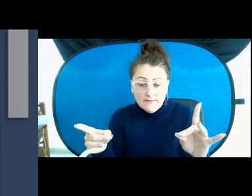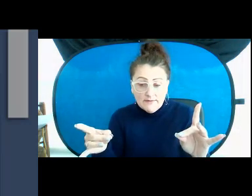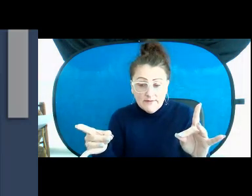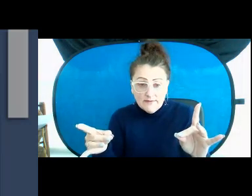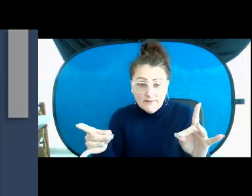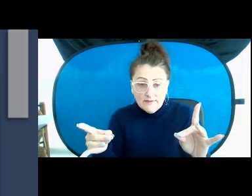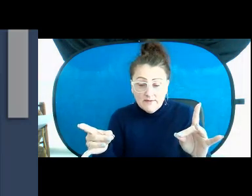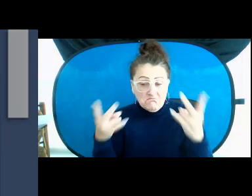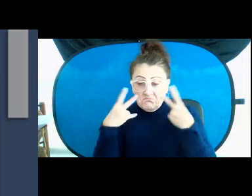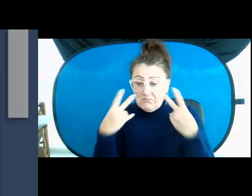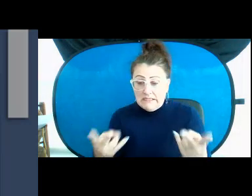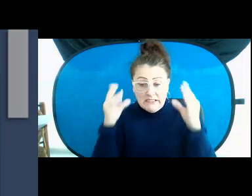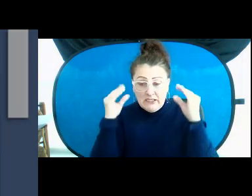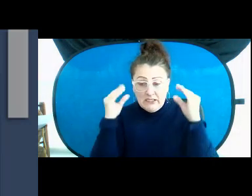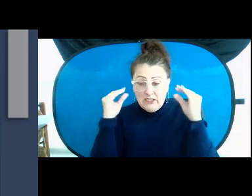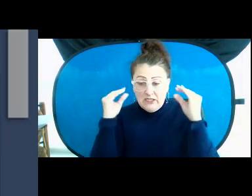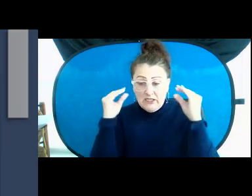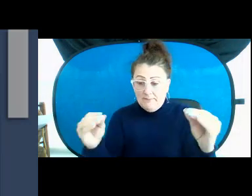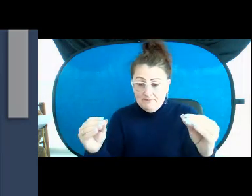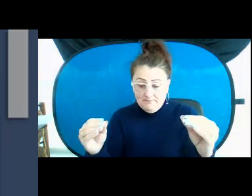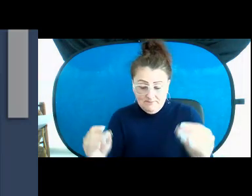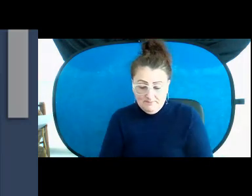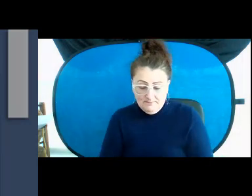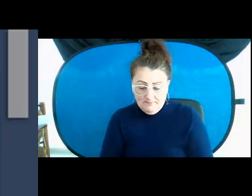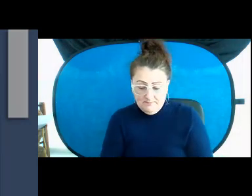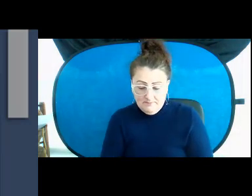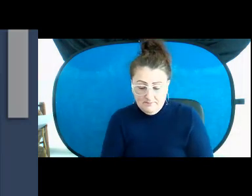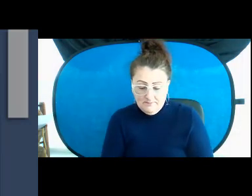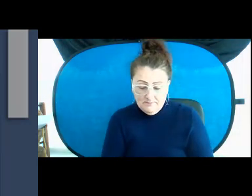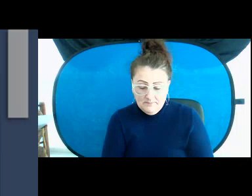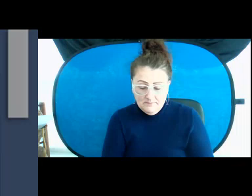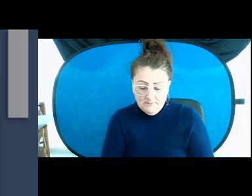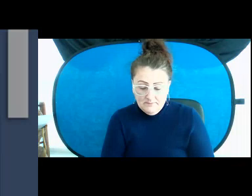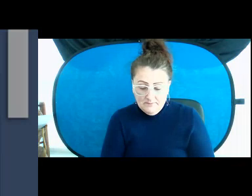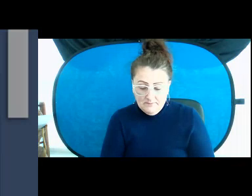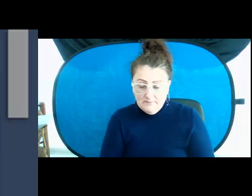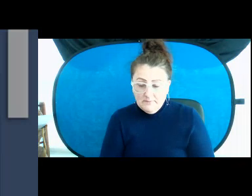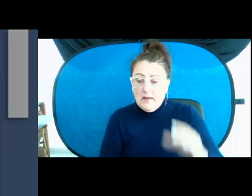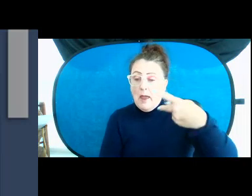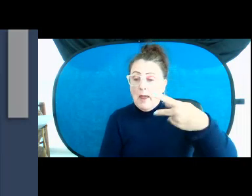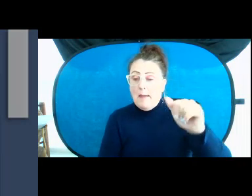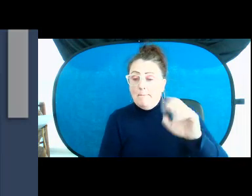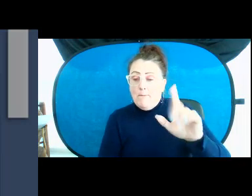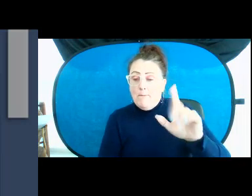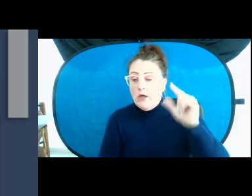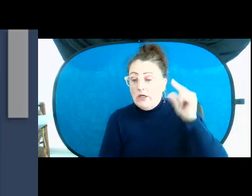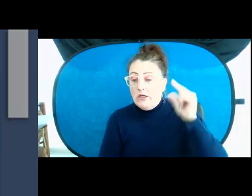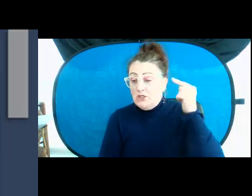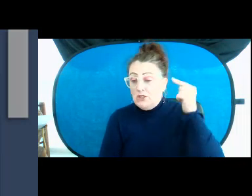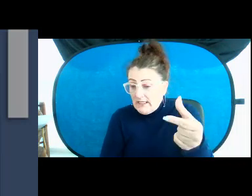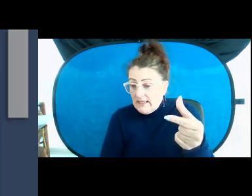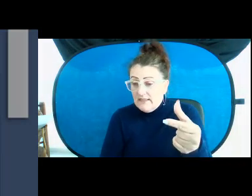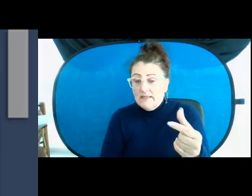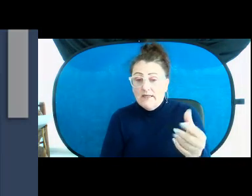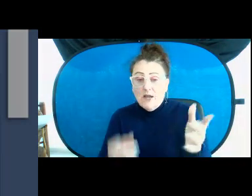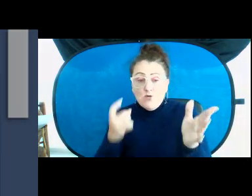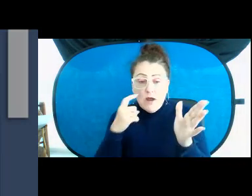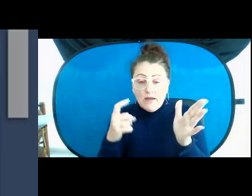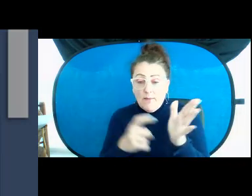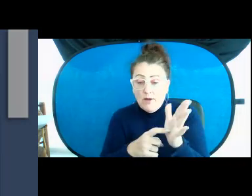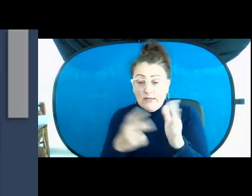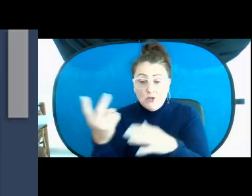I'm not seeing any public comment. Thank you. Thank you. Now I'd like to recognize Paul G. I just wanted to make 2